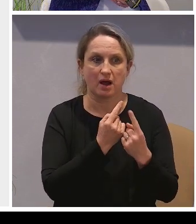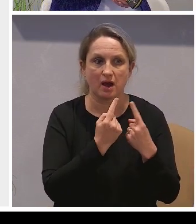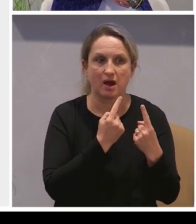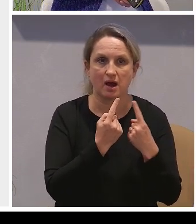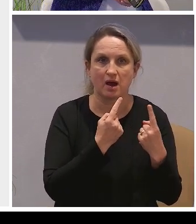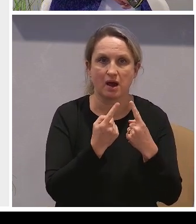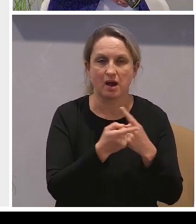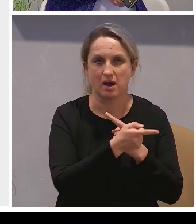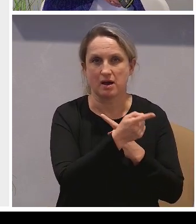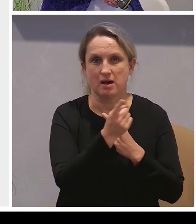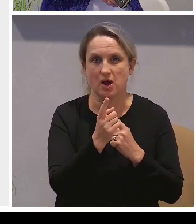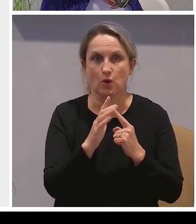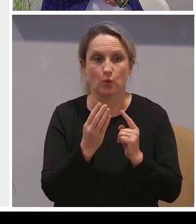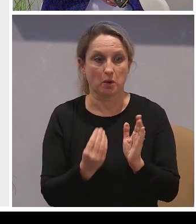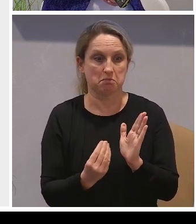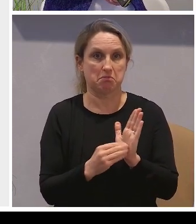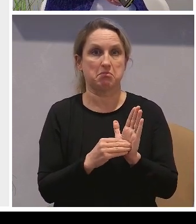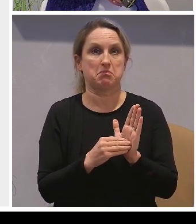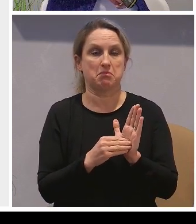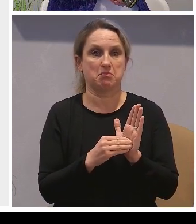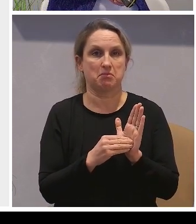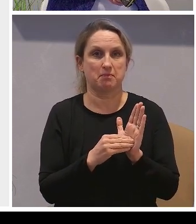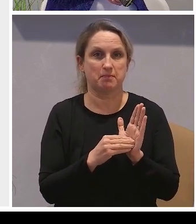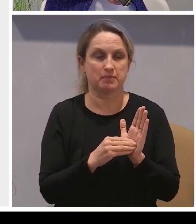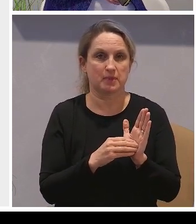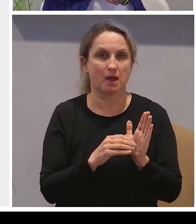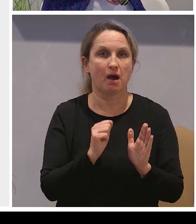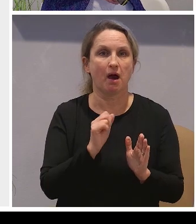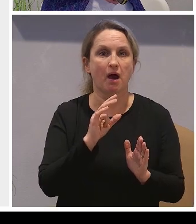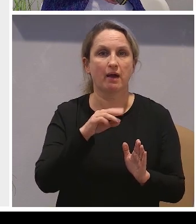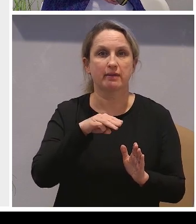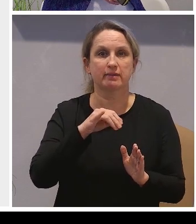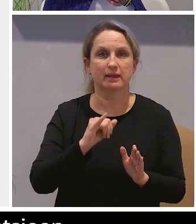this consultation should be offered to them as early as possible.